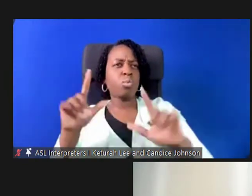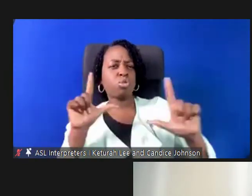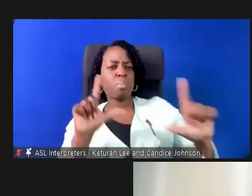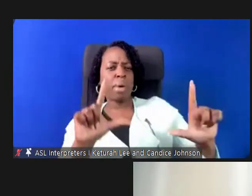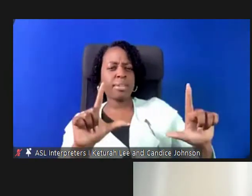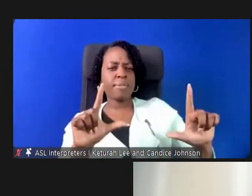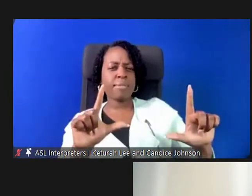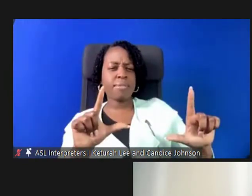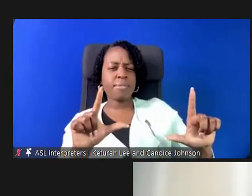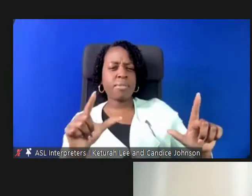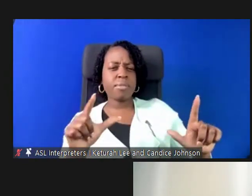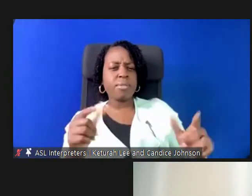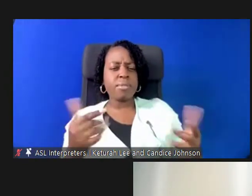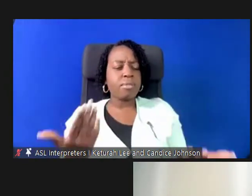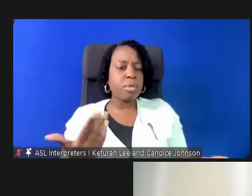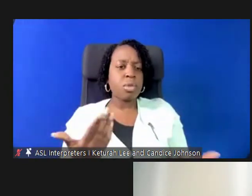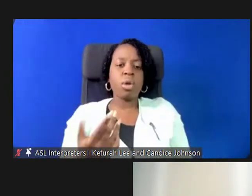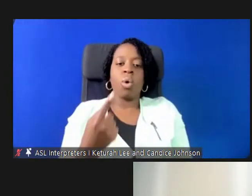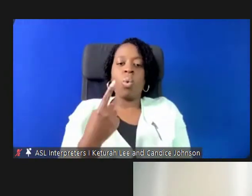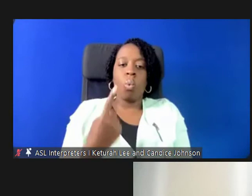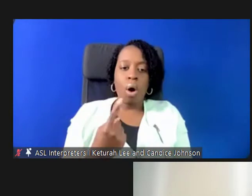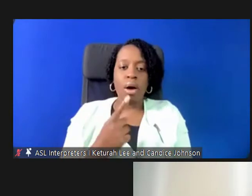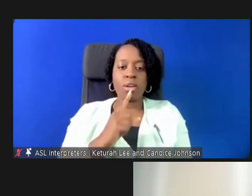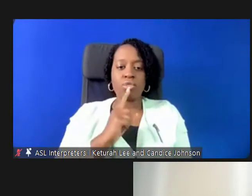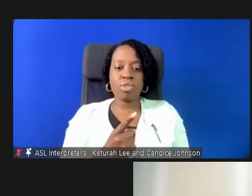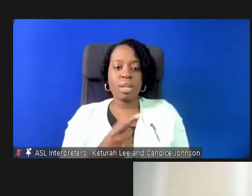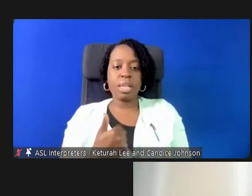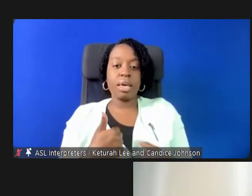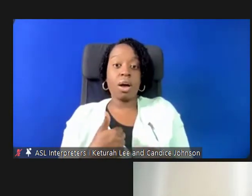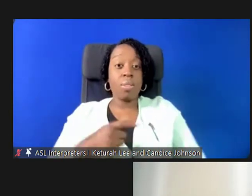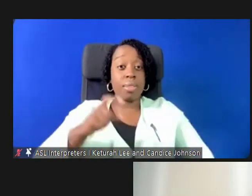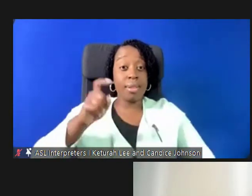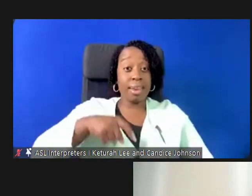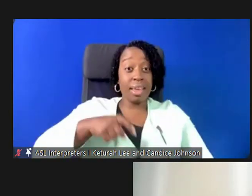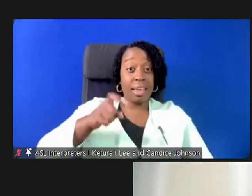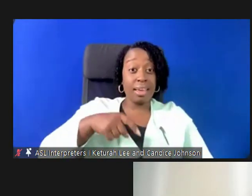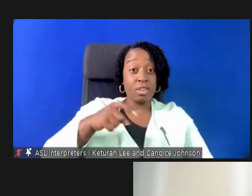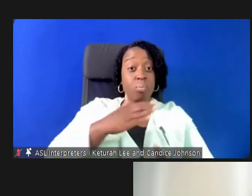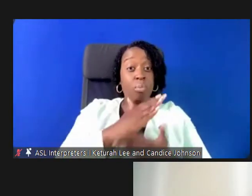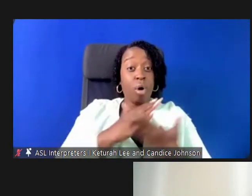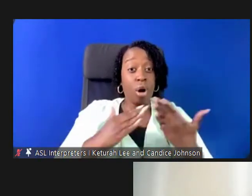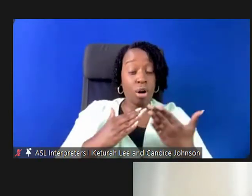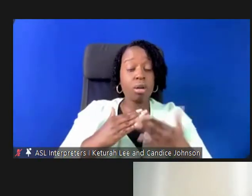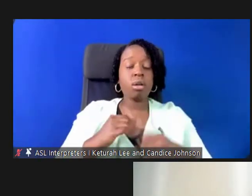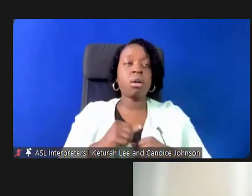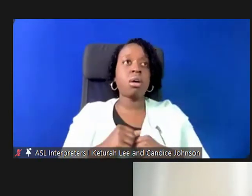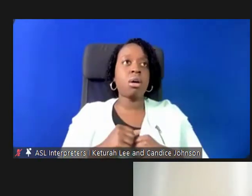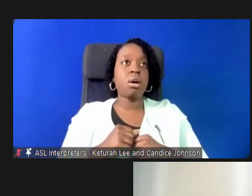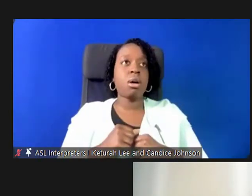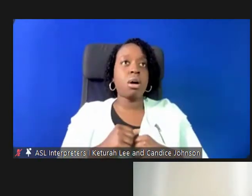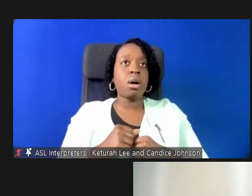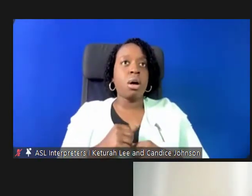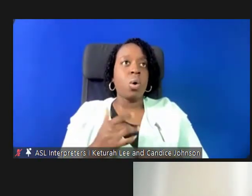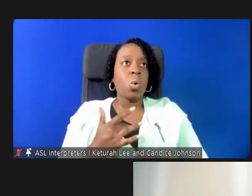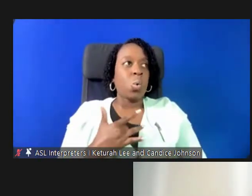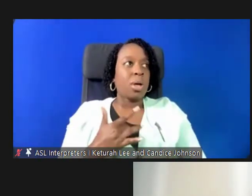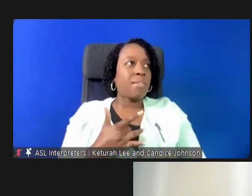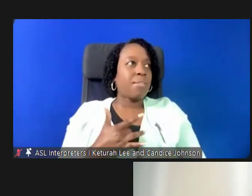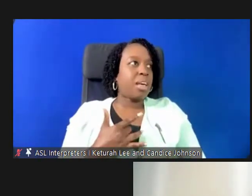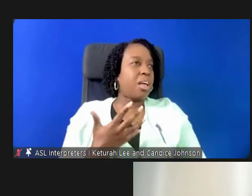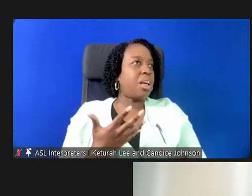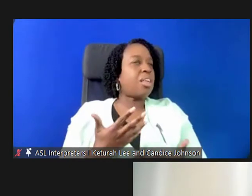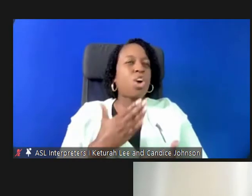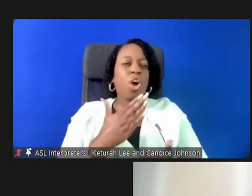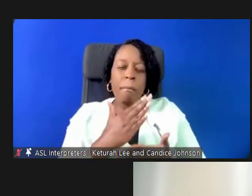That one, we're sensitized even on the needs end, that there are